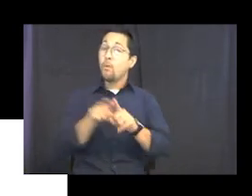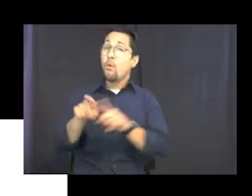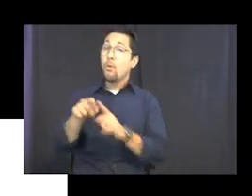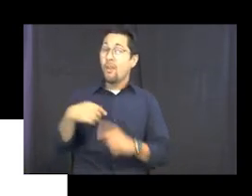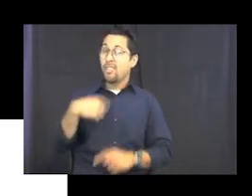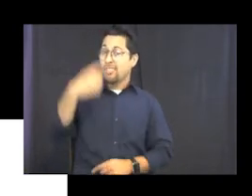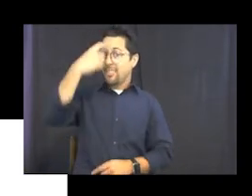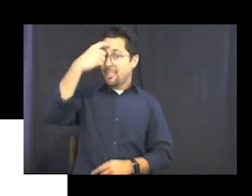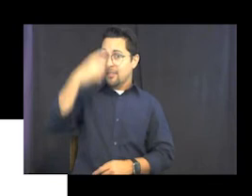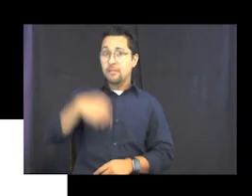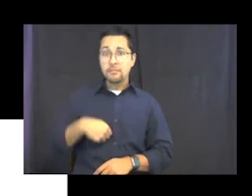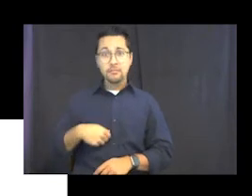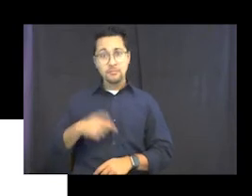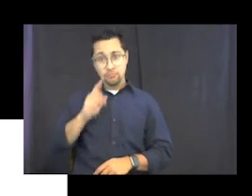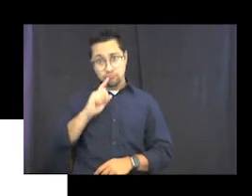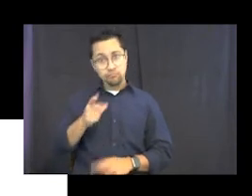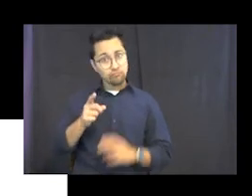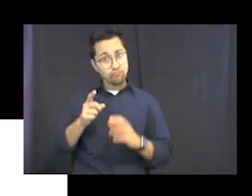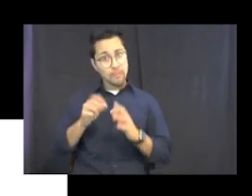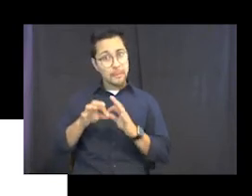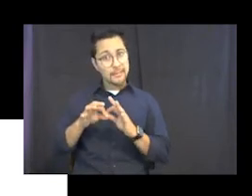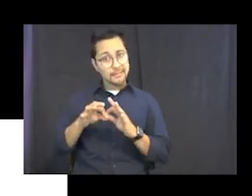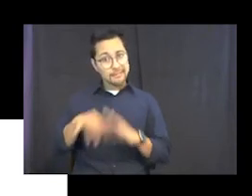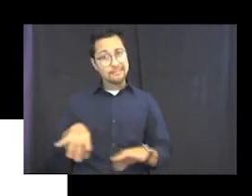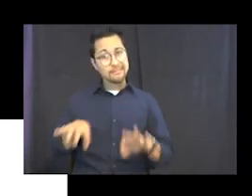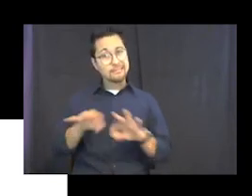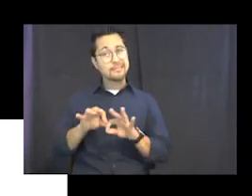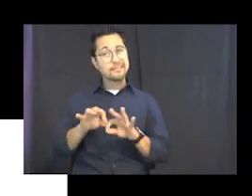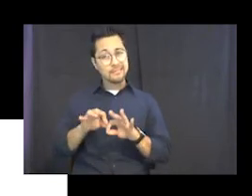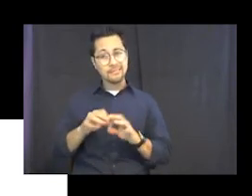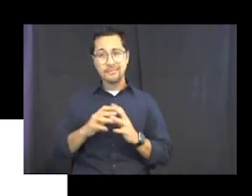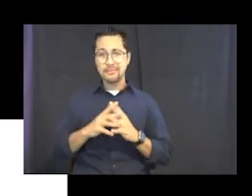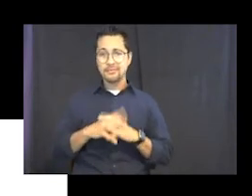think that it is crucial